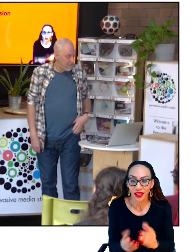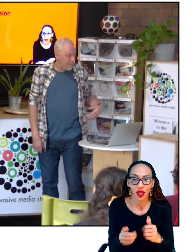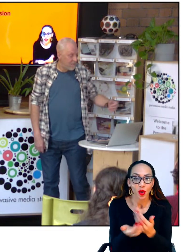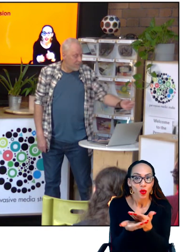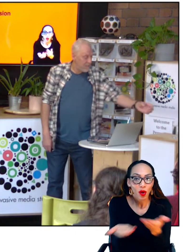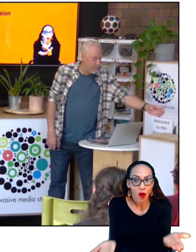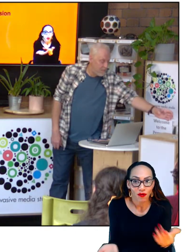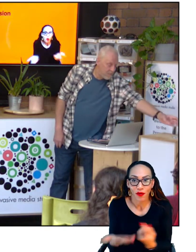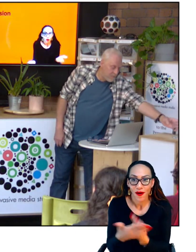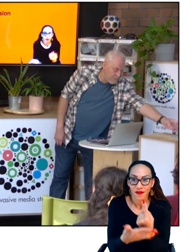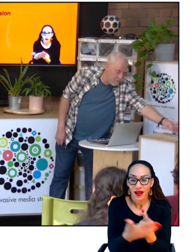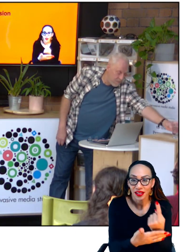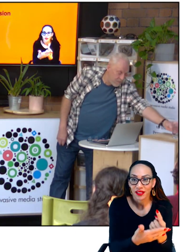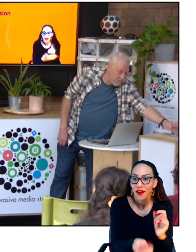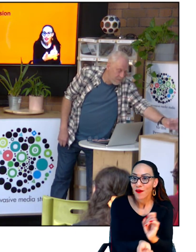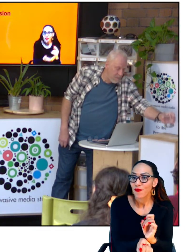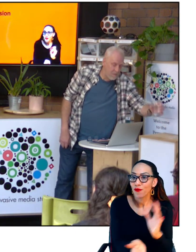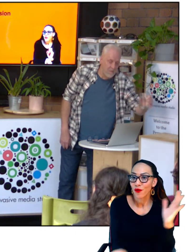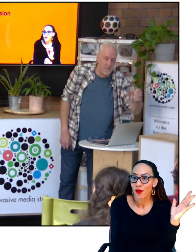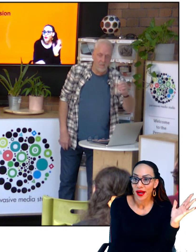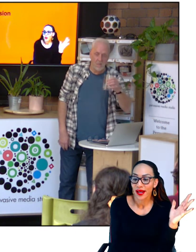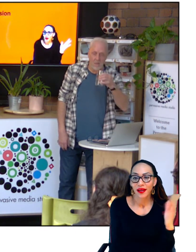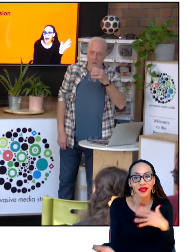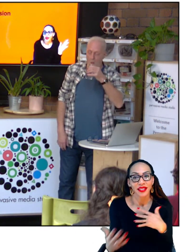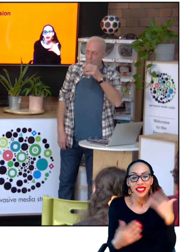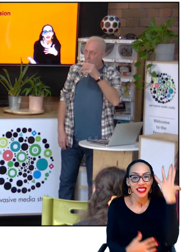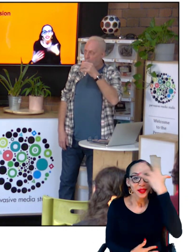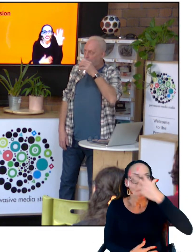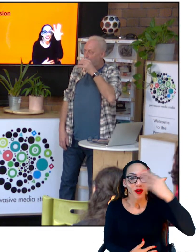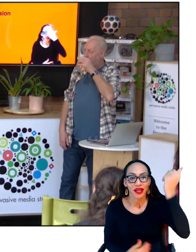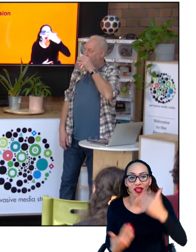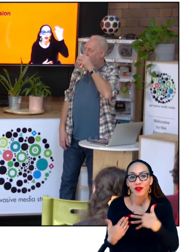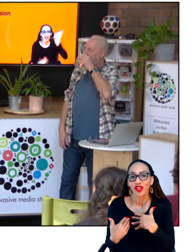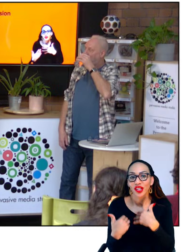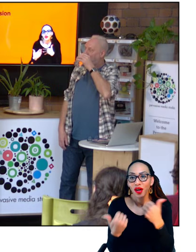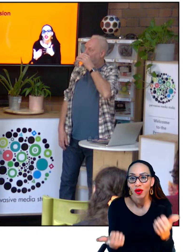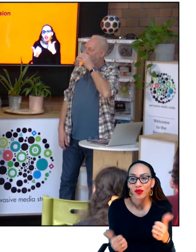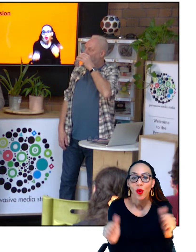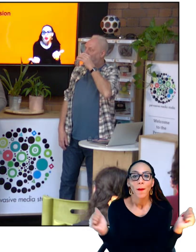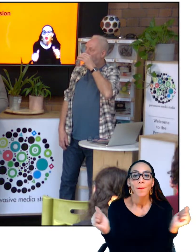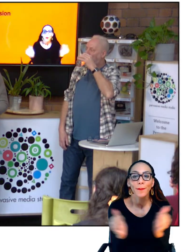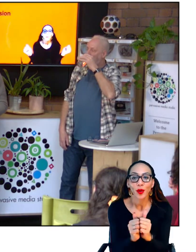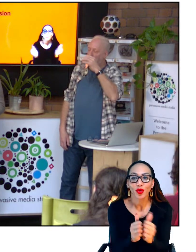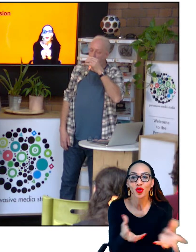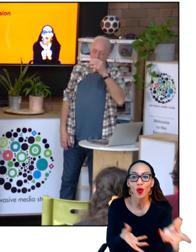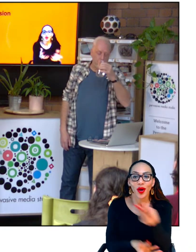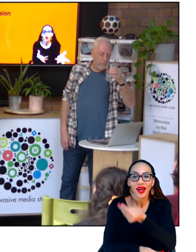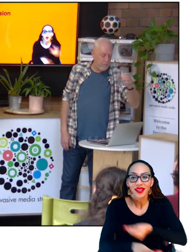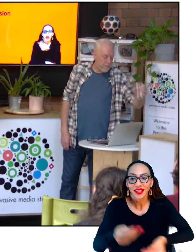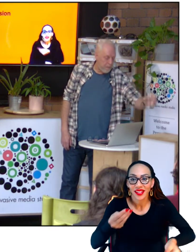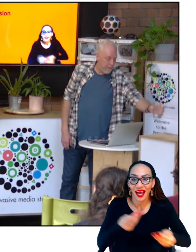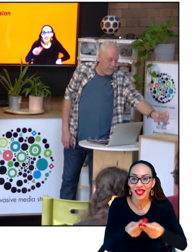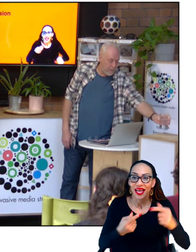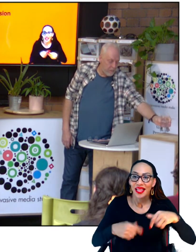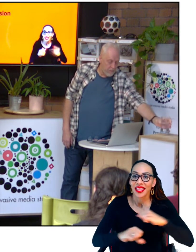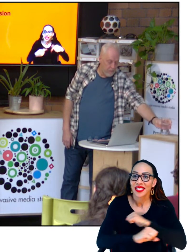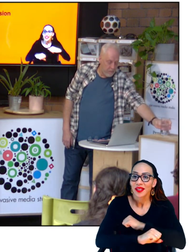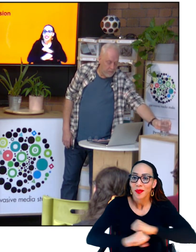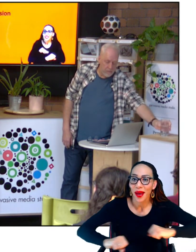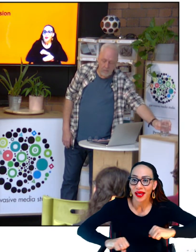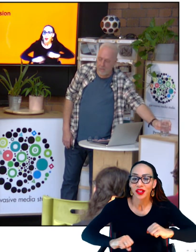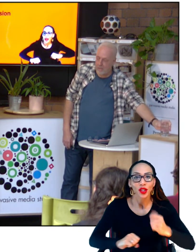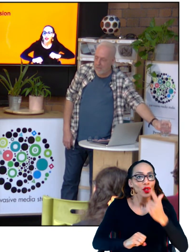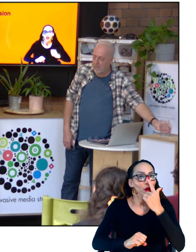to our residents as part of a spirit of generosity and mutual exchange. And we're a space for people to take risks with embryonic ideas and to make time